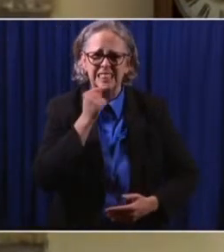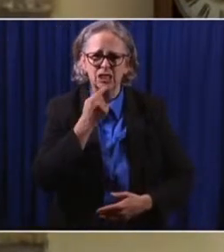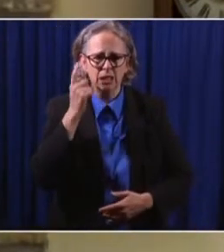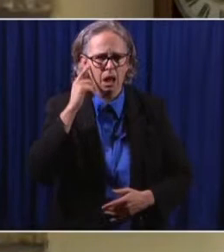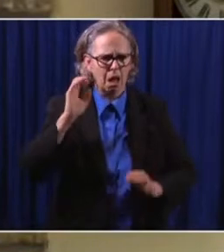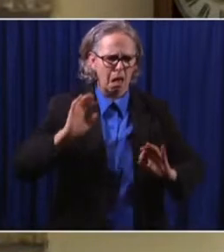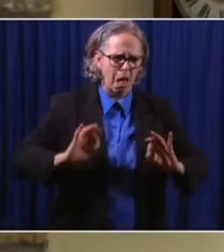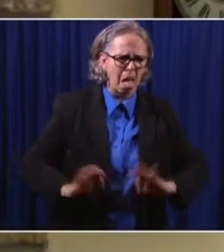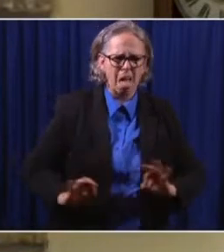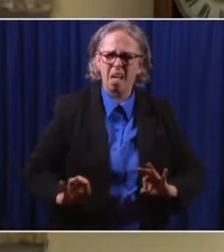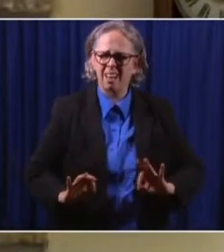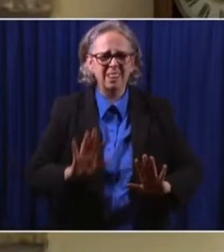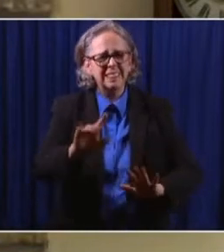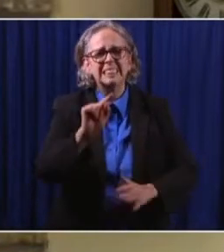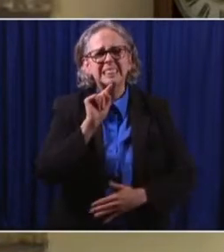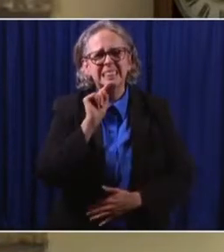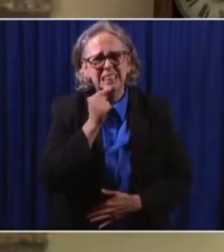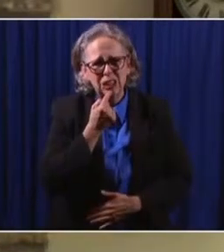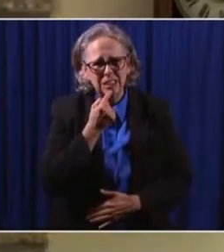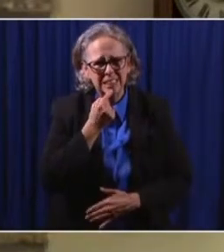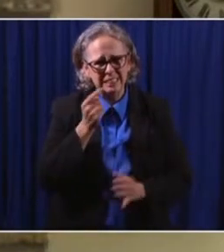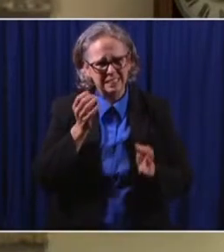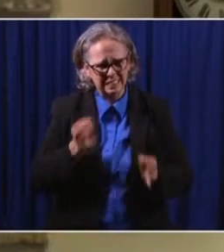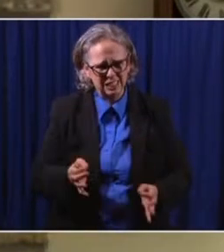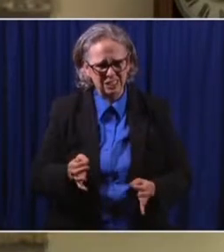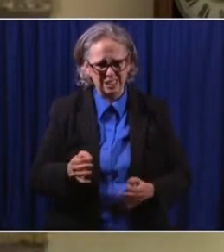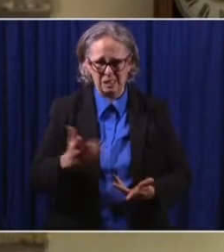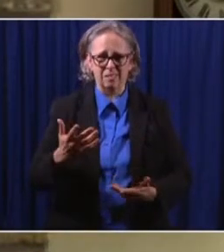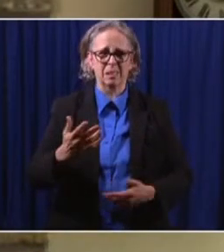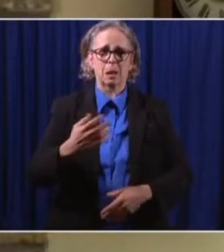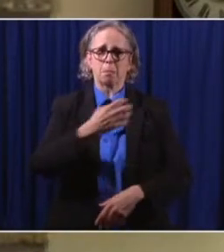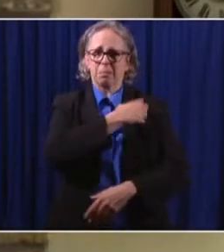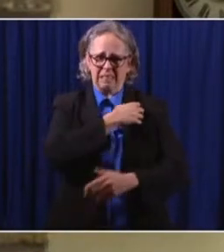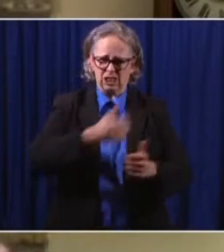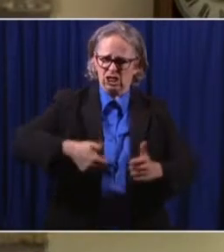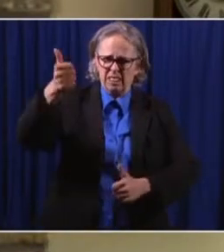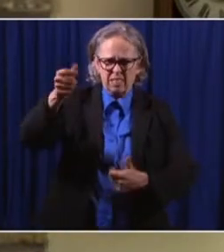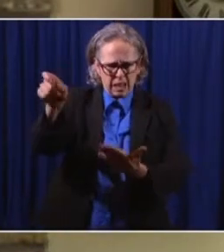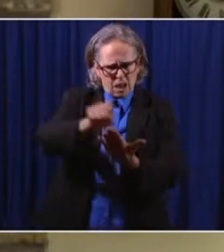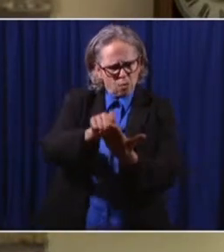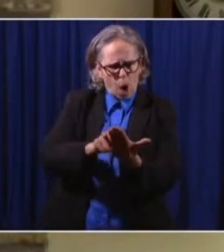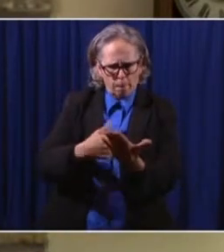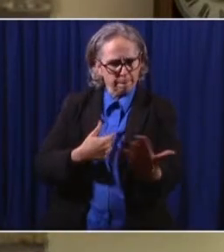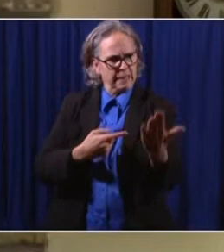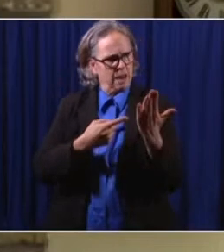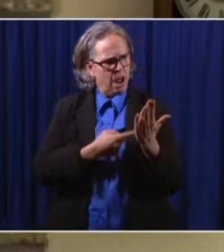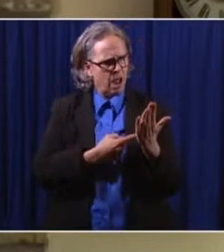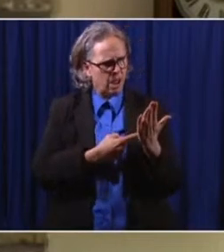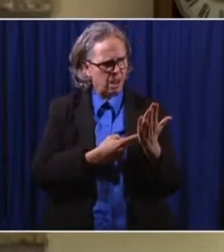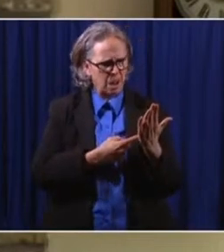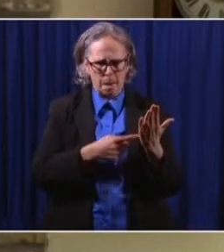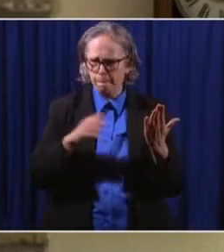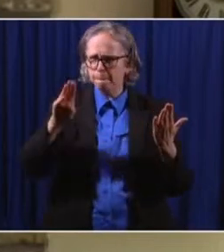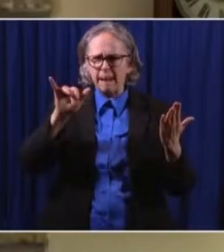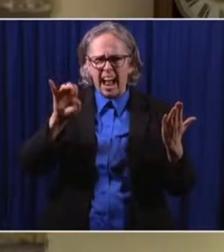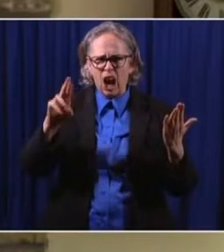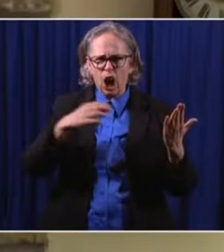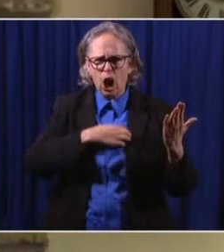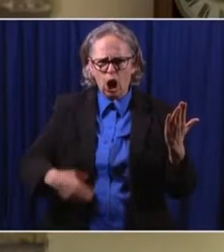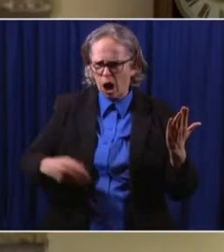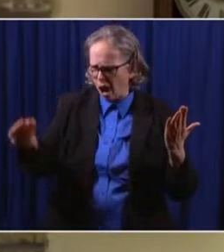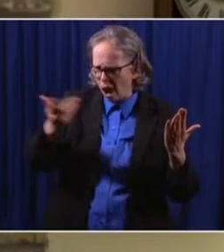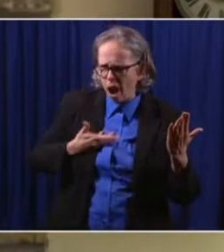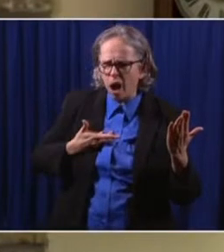this is something that, when a chief says something, we take it seriously. When a mayor says something, we take it seriously. And